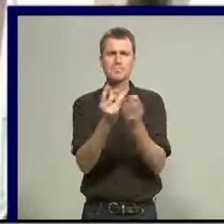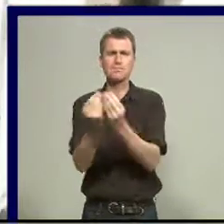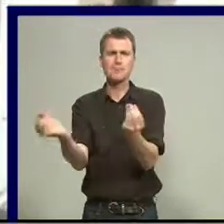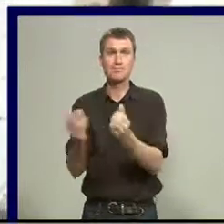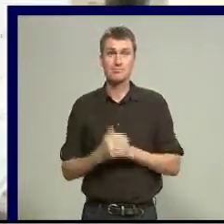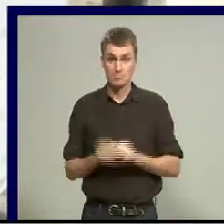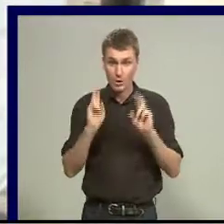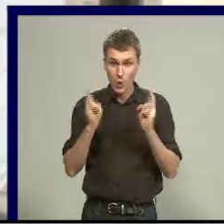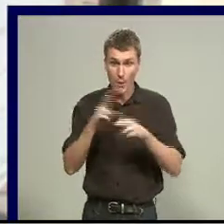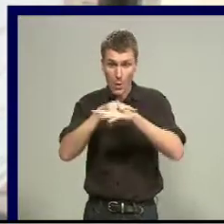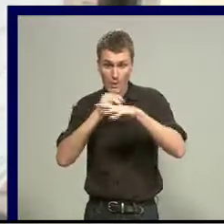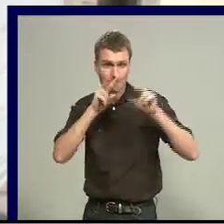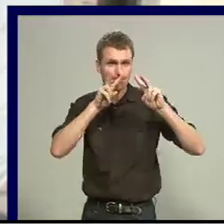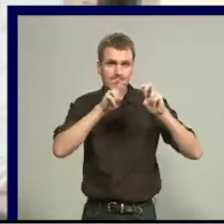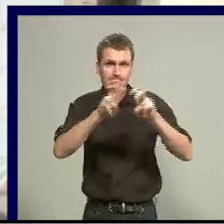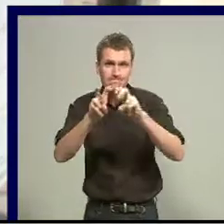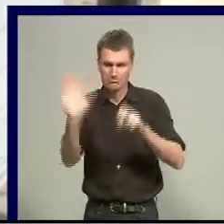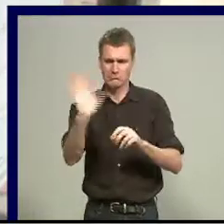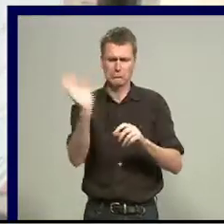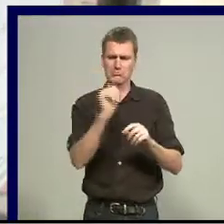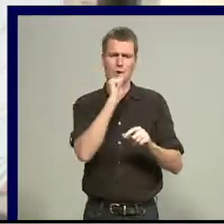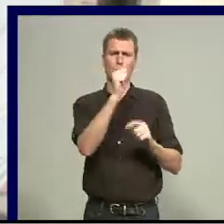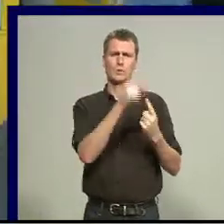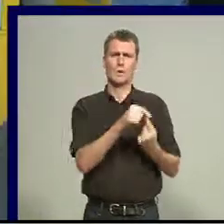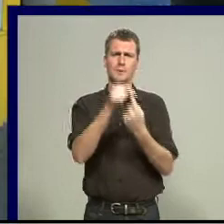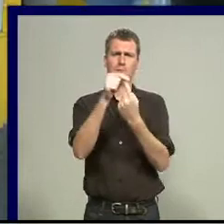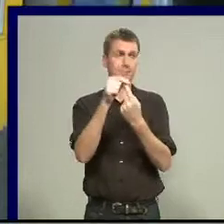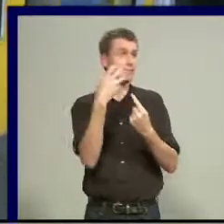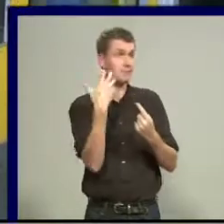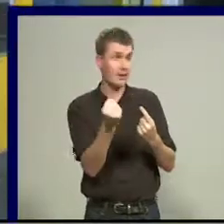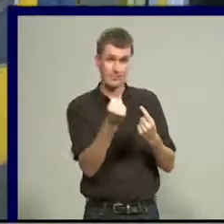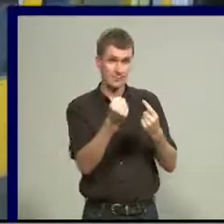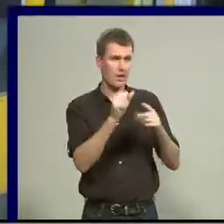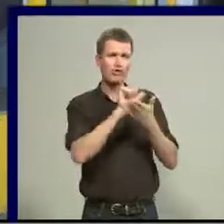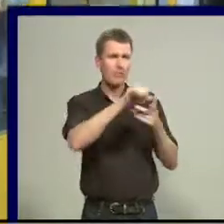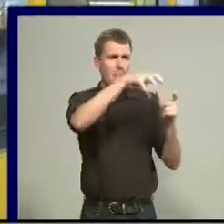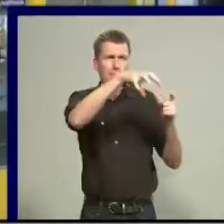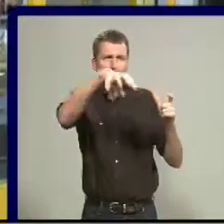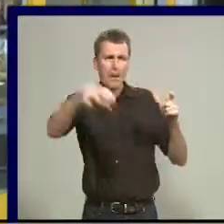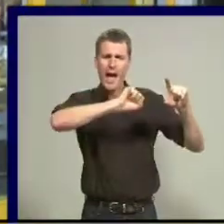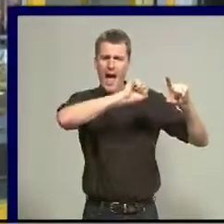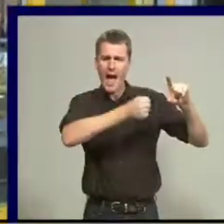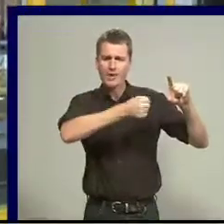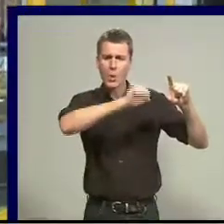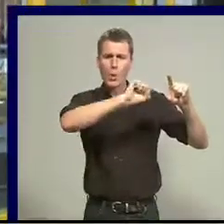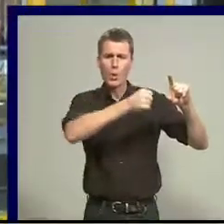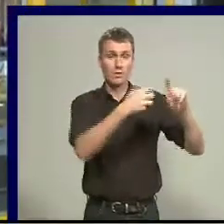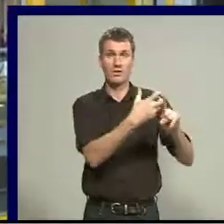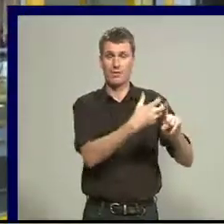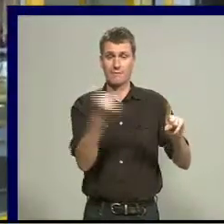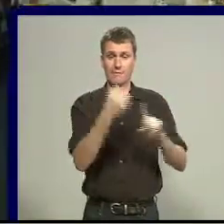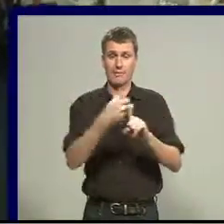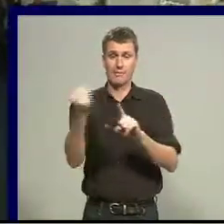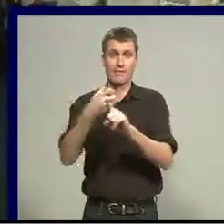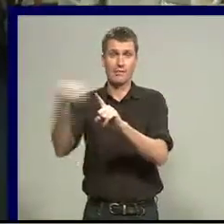Drew case. A thievery in Redwood has seen door handles stolen from local stores' doors. CTV News went to